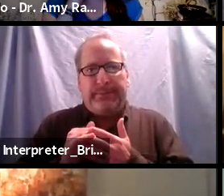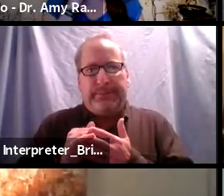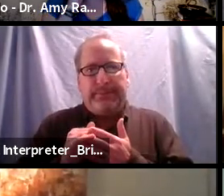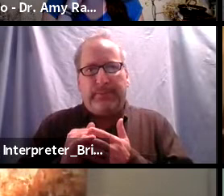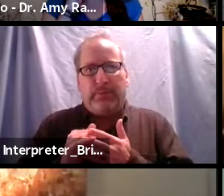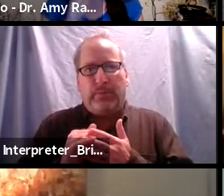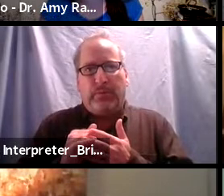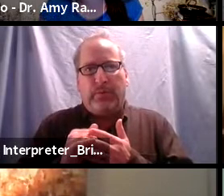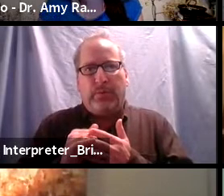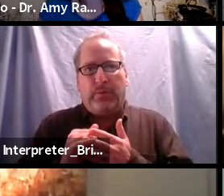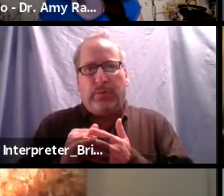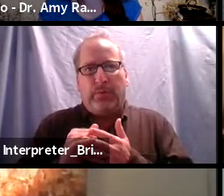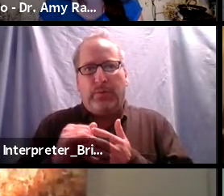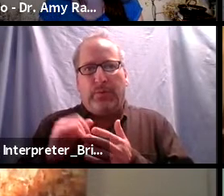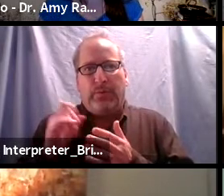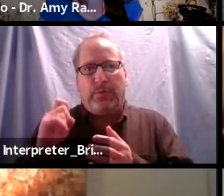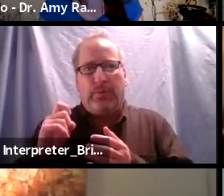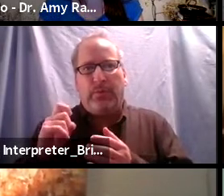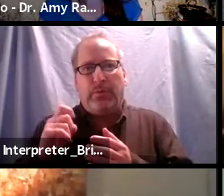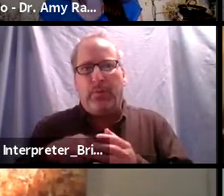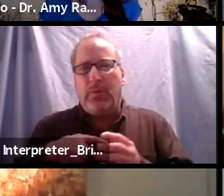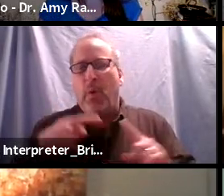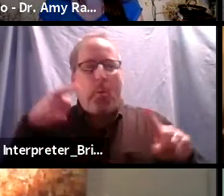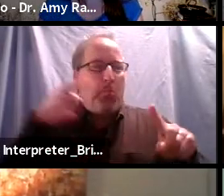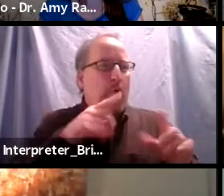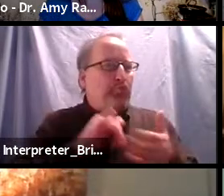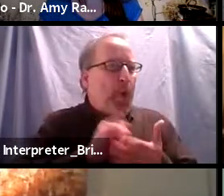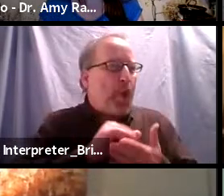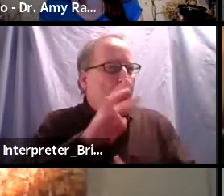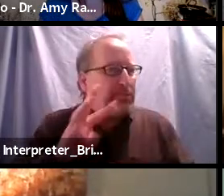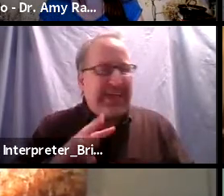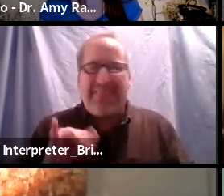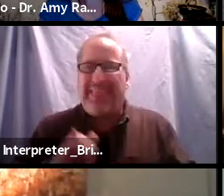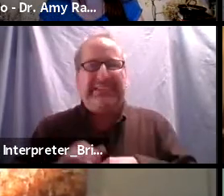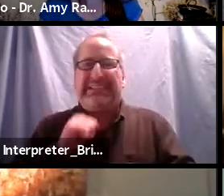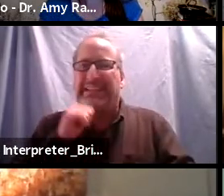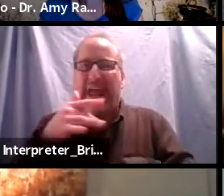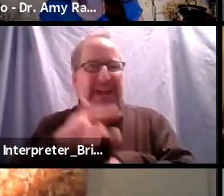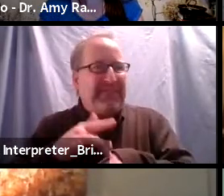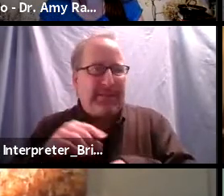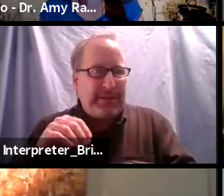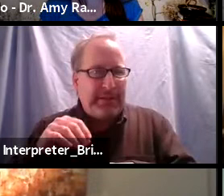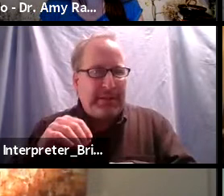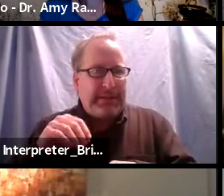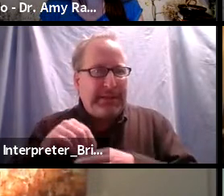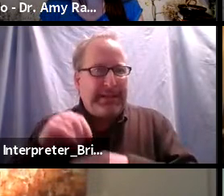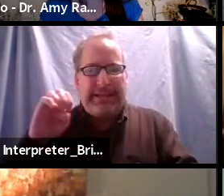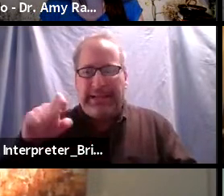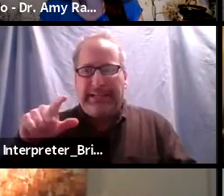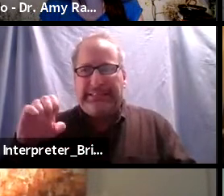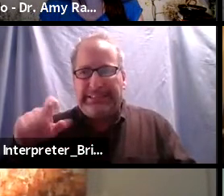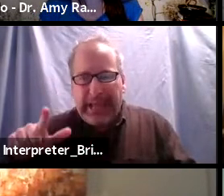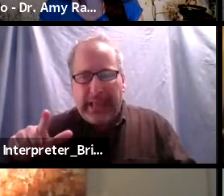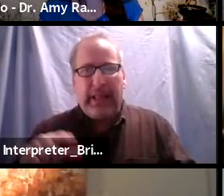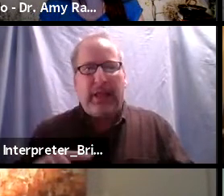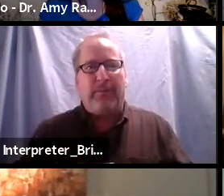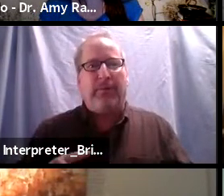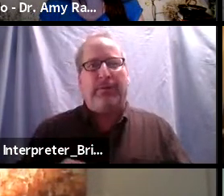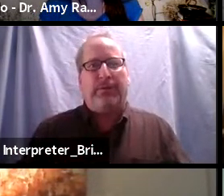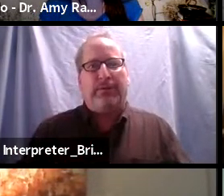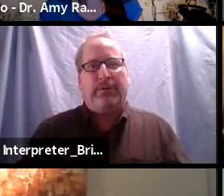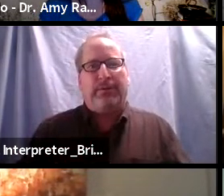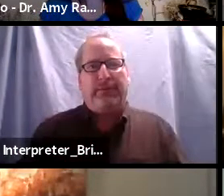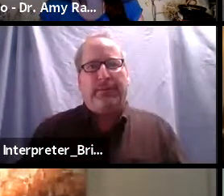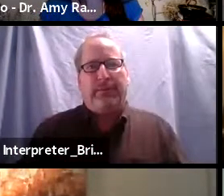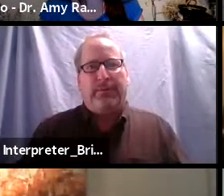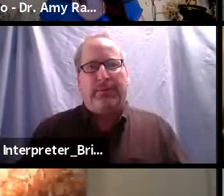something that we wanted to point you to on the website. So that wouldn't be available in Excel. And we are also, and this is just